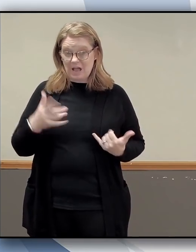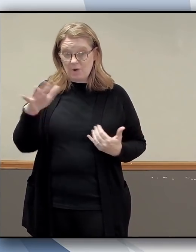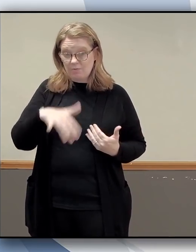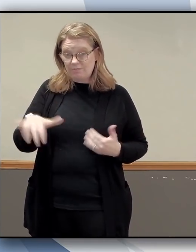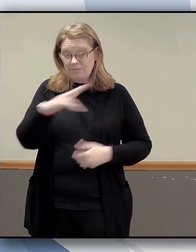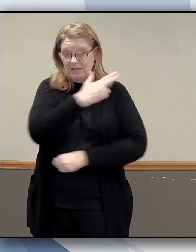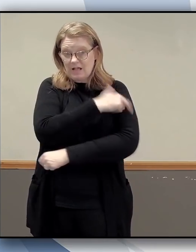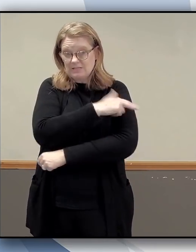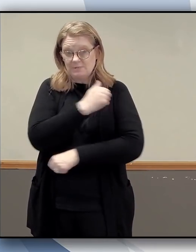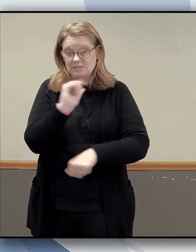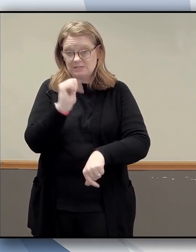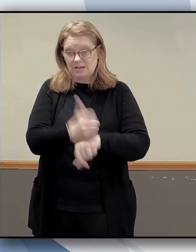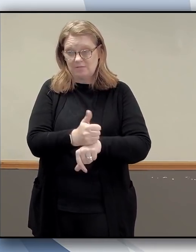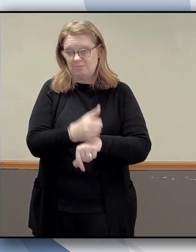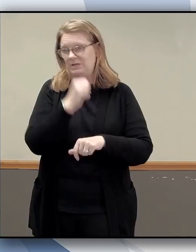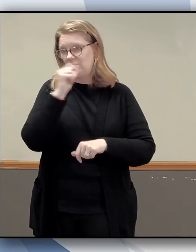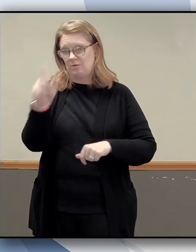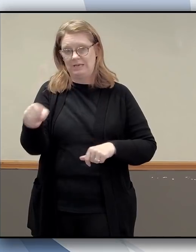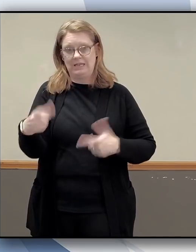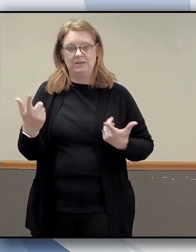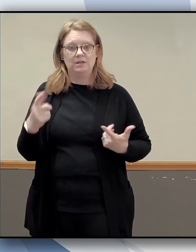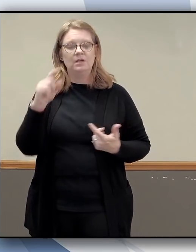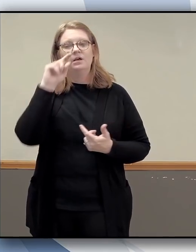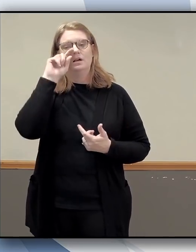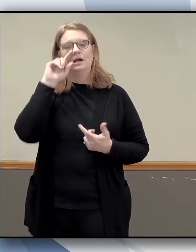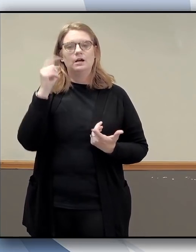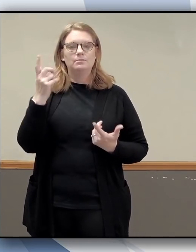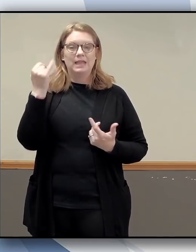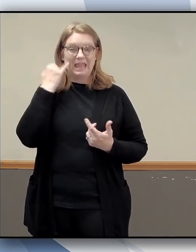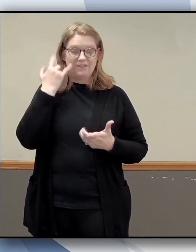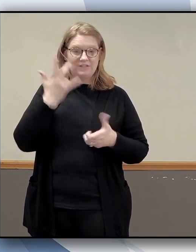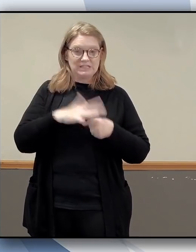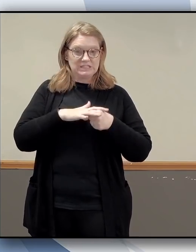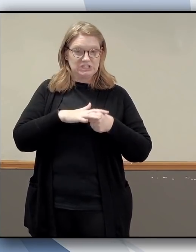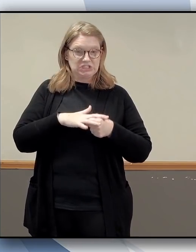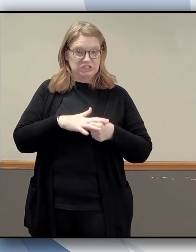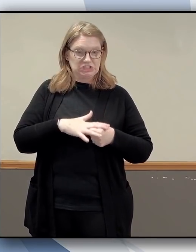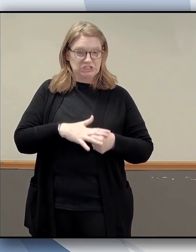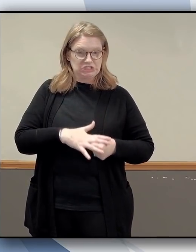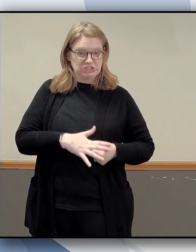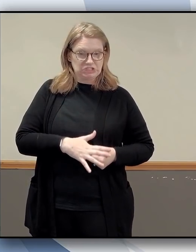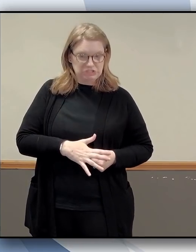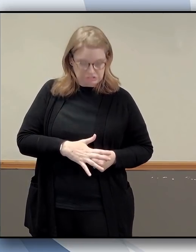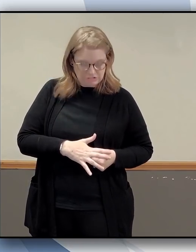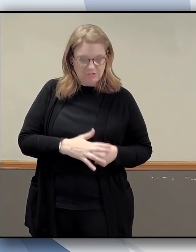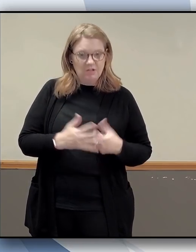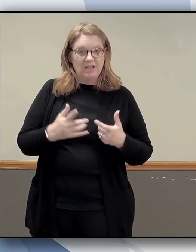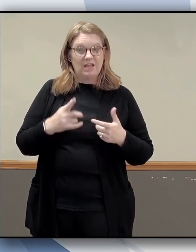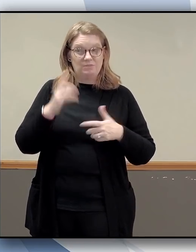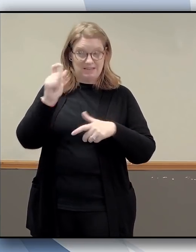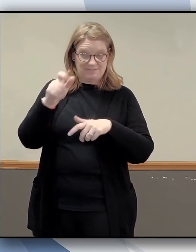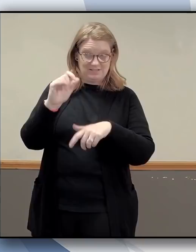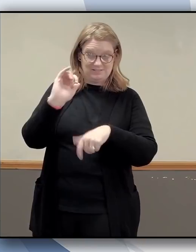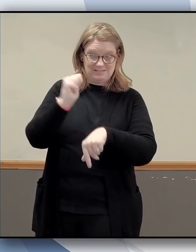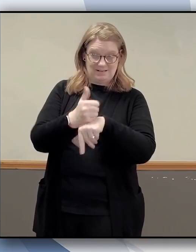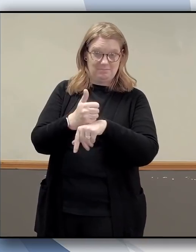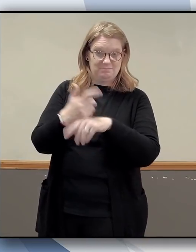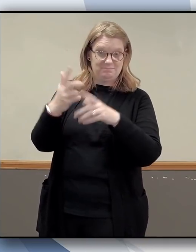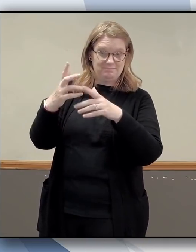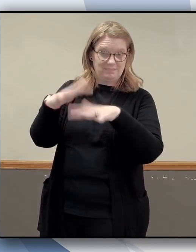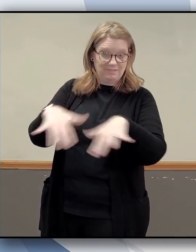future. If we started heading towards having that kind of constraint, then you might have to execute what other states have